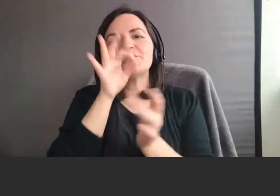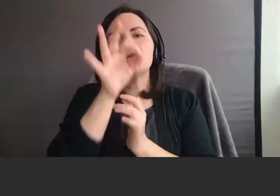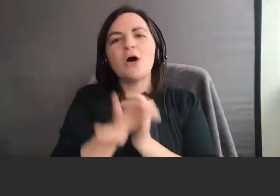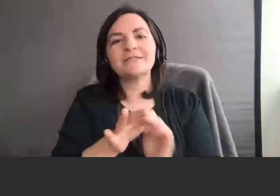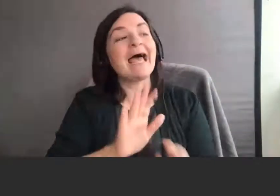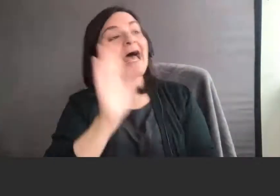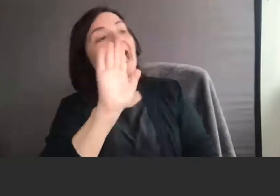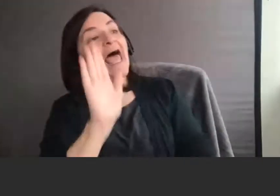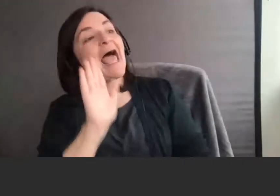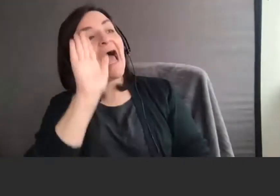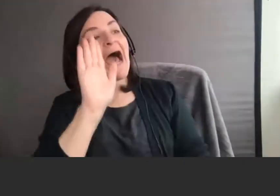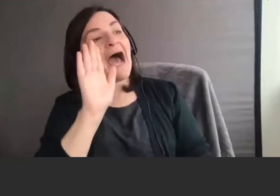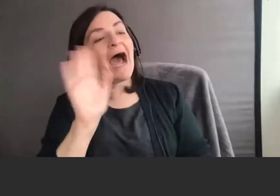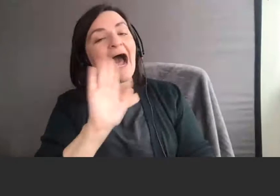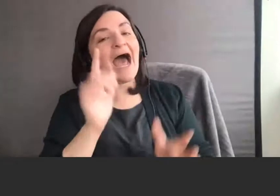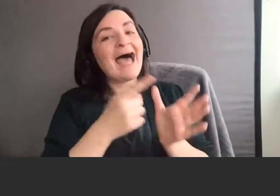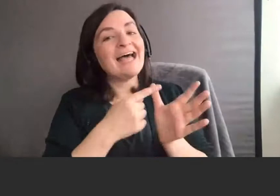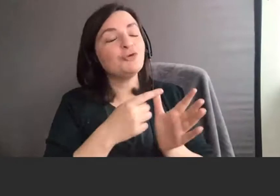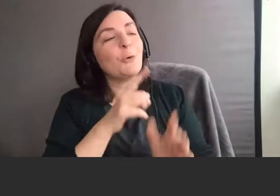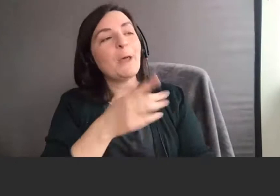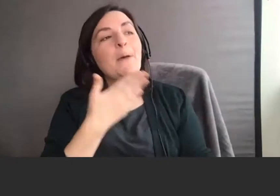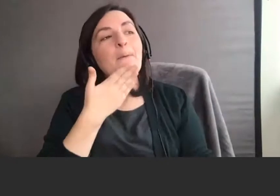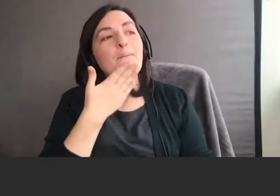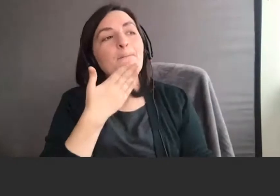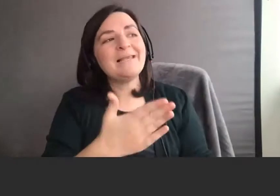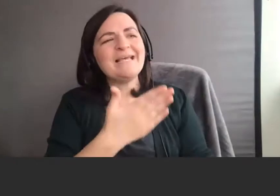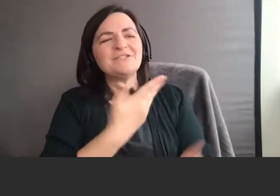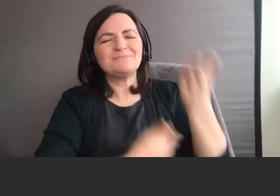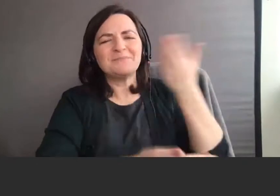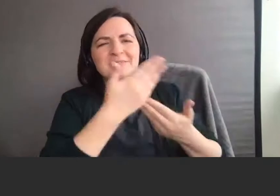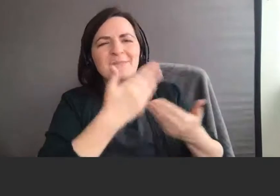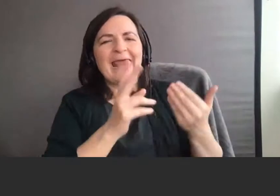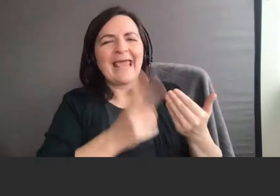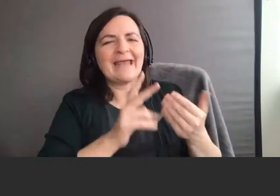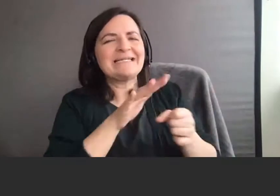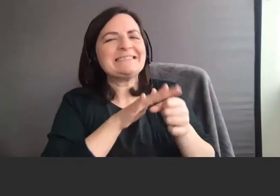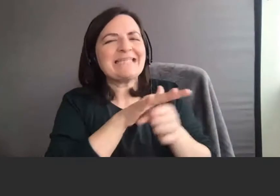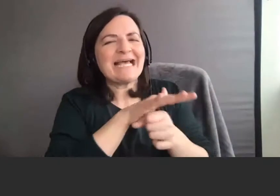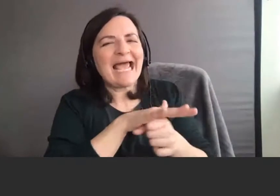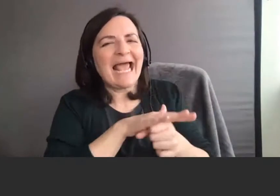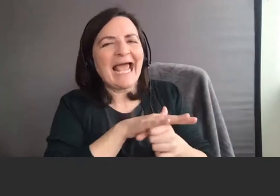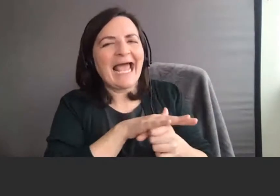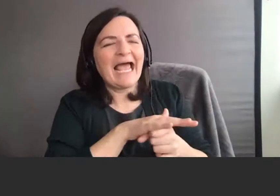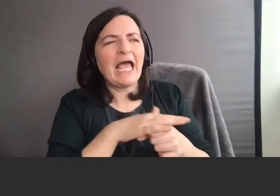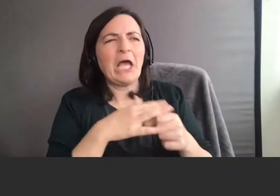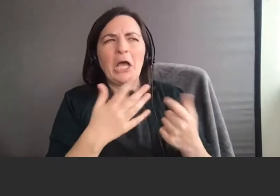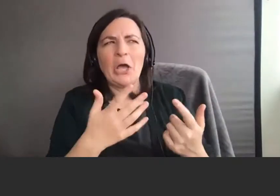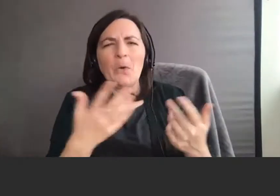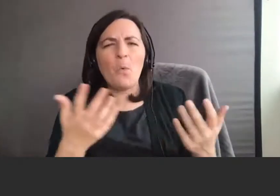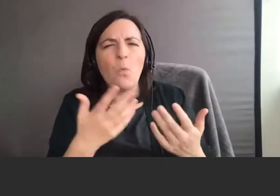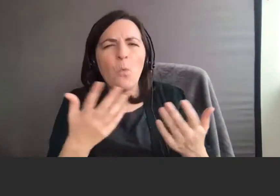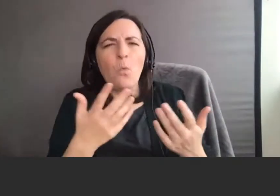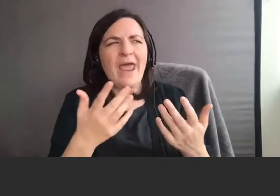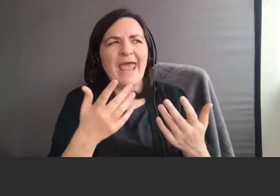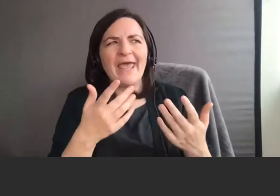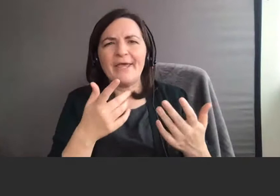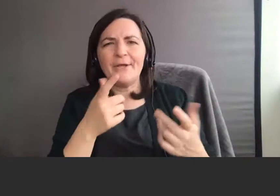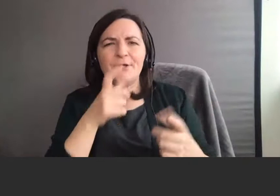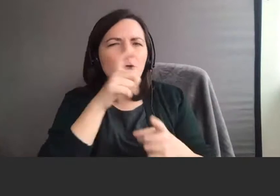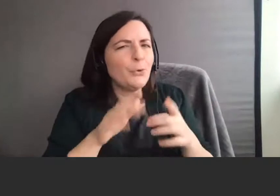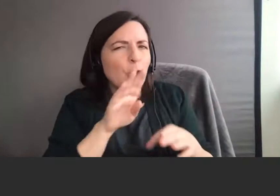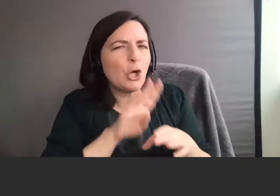Hi, Andrew. If you could go over the setting bit again, please. Yes. Let's say setting, and where do you tend to carry out the practical